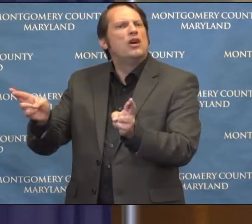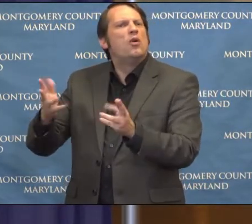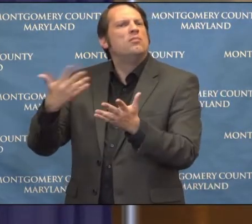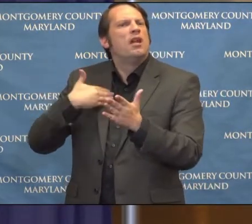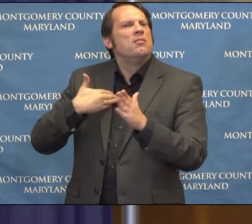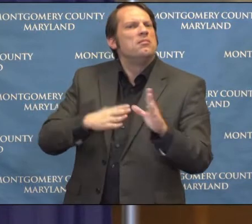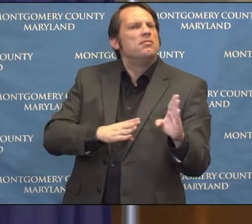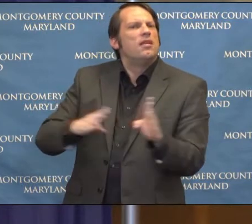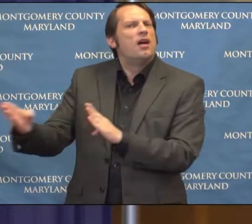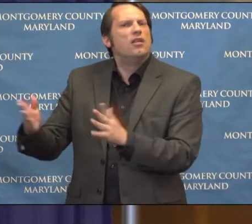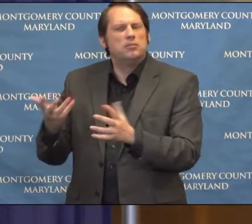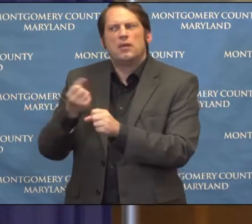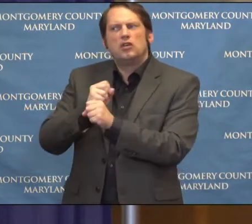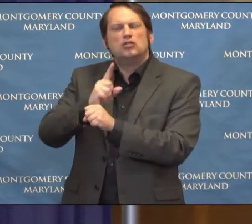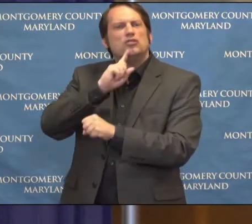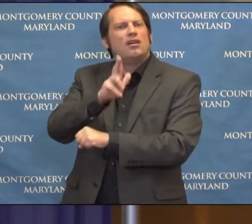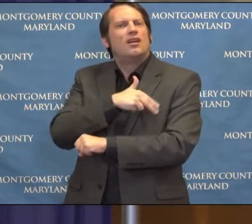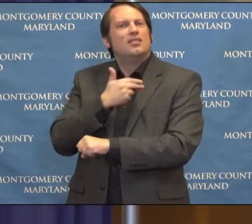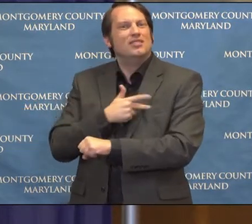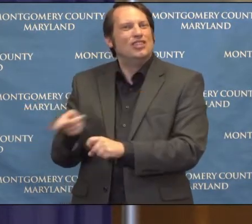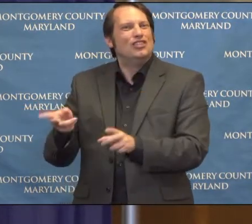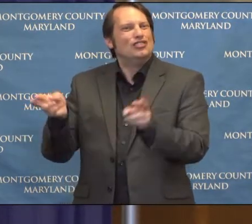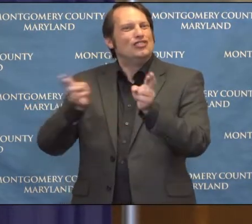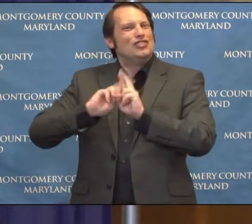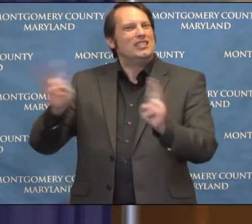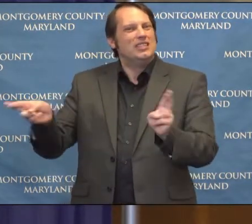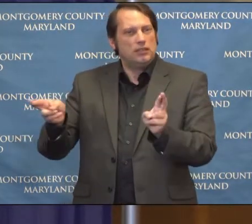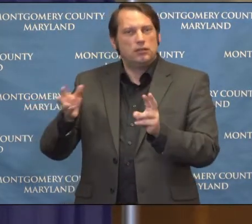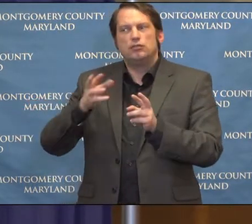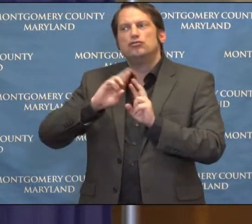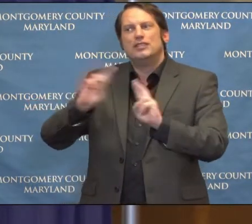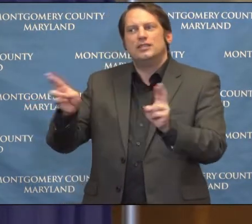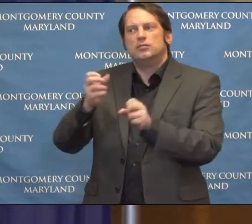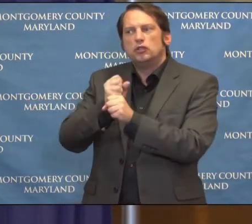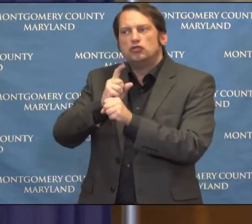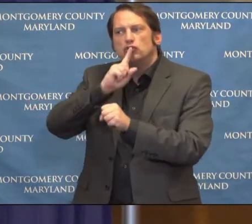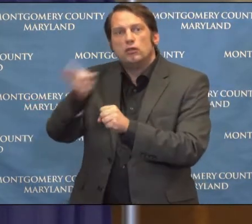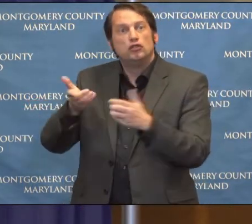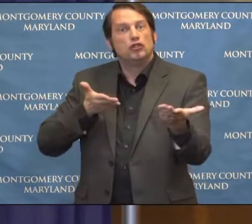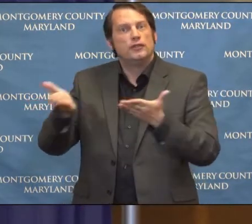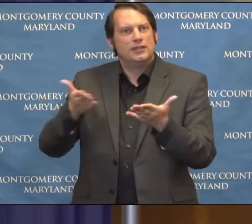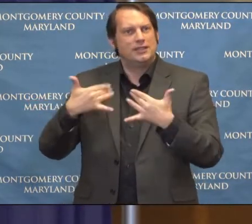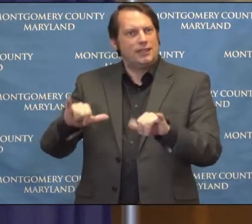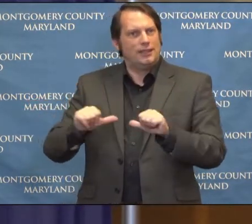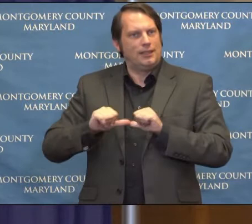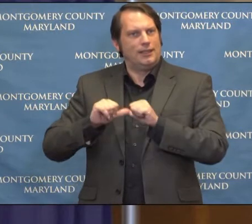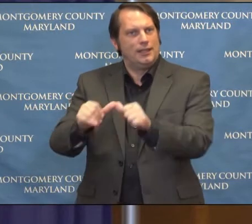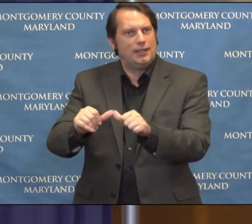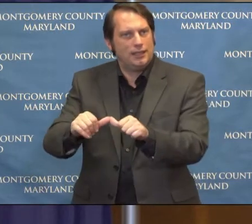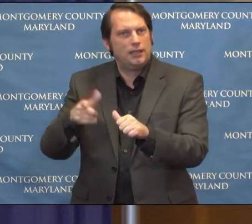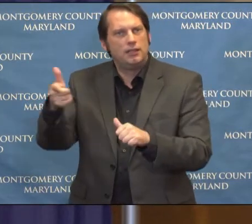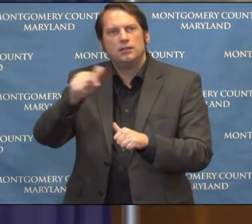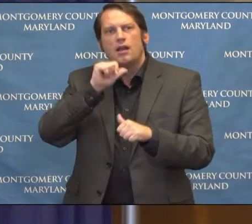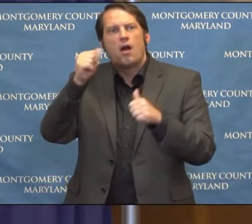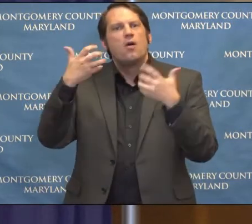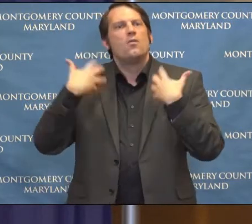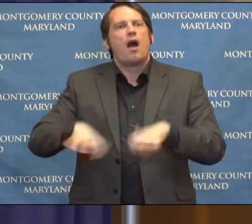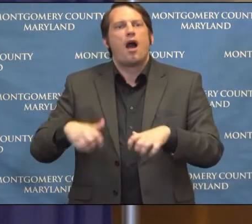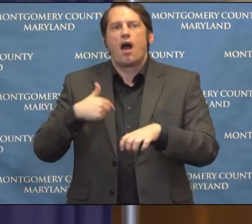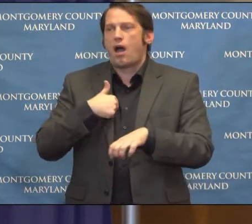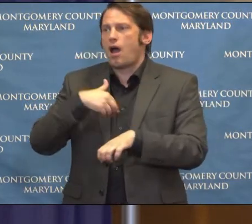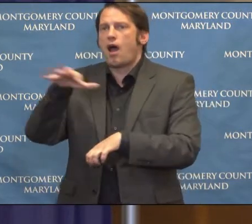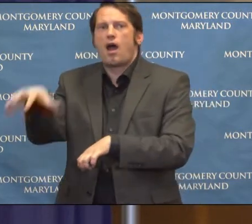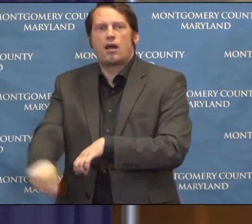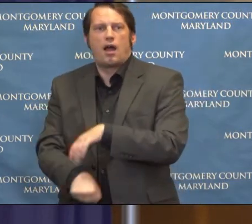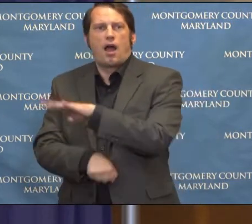to operate a number of services there and have already started to absorb some of the lower acuity, non-COVID